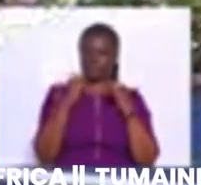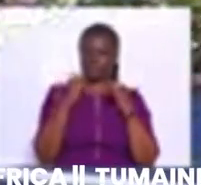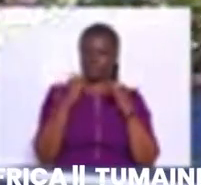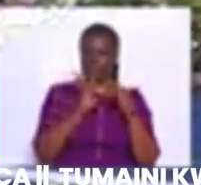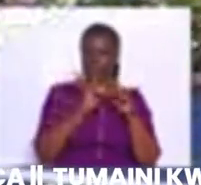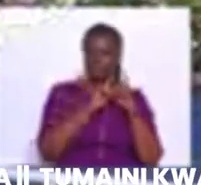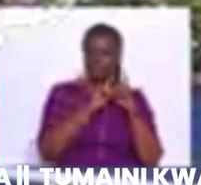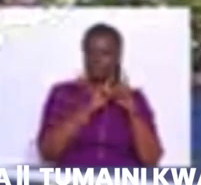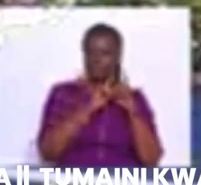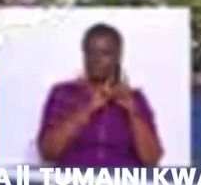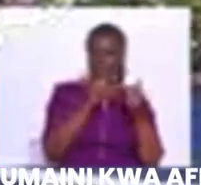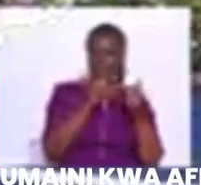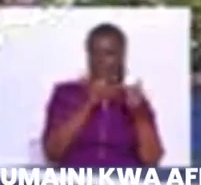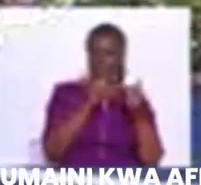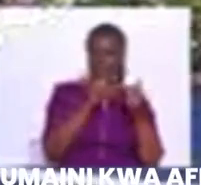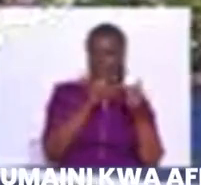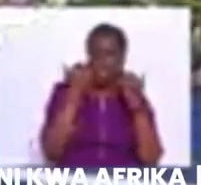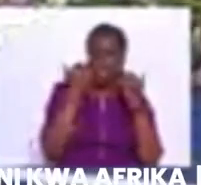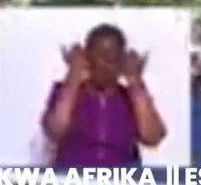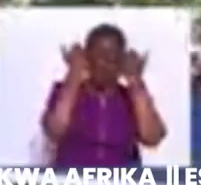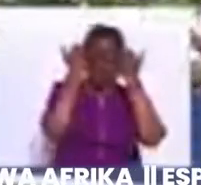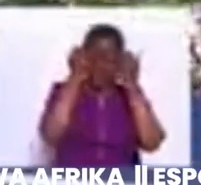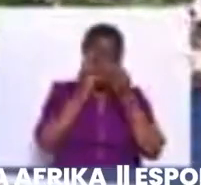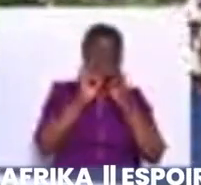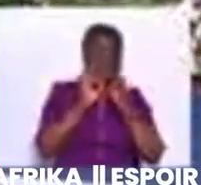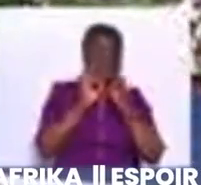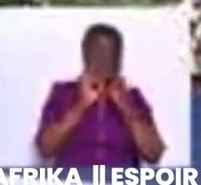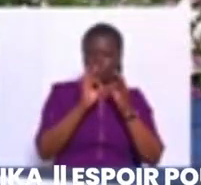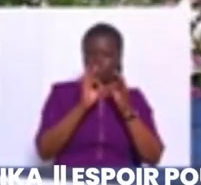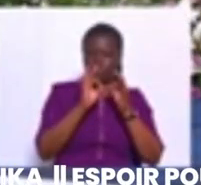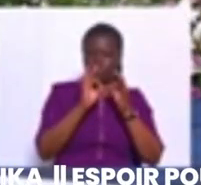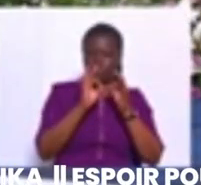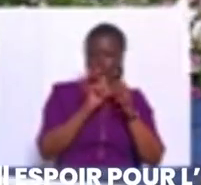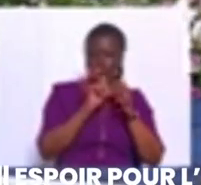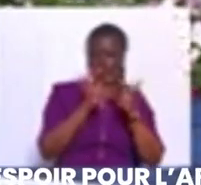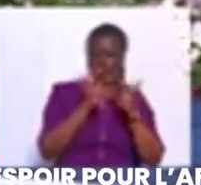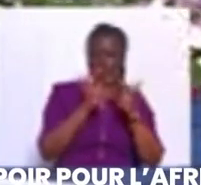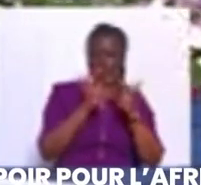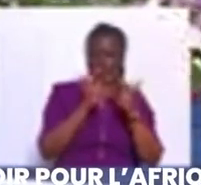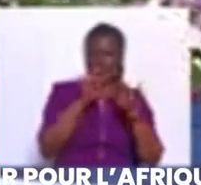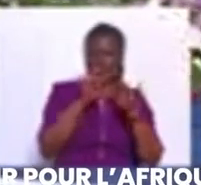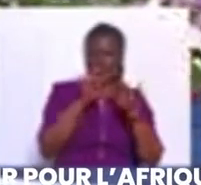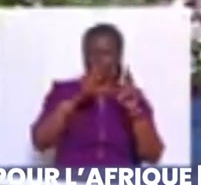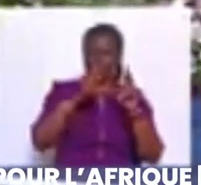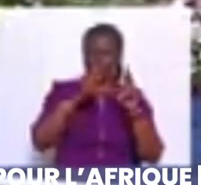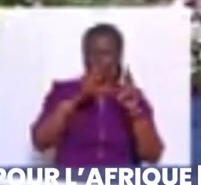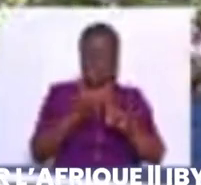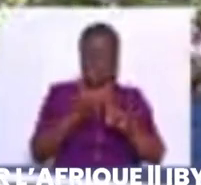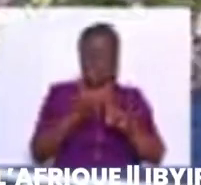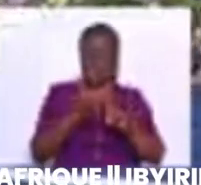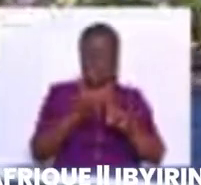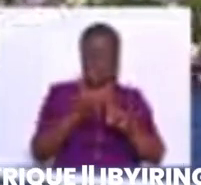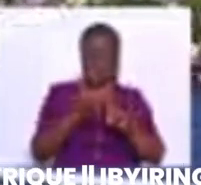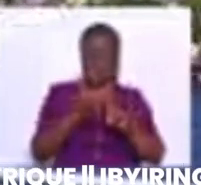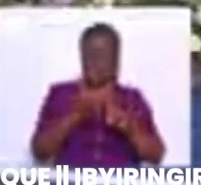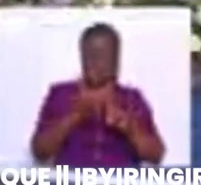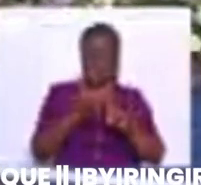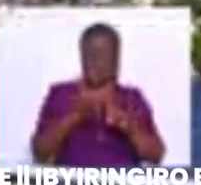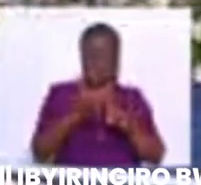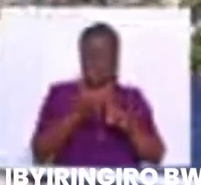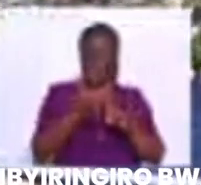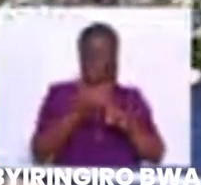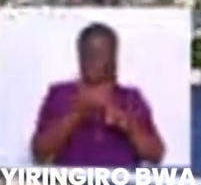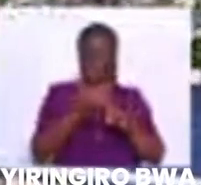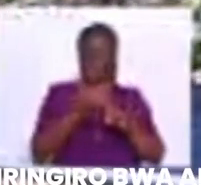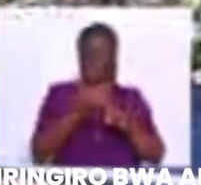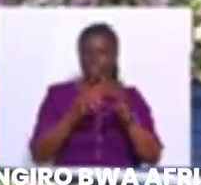talking about stress. If you deal with your relationships, bringing down your cortisol levels. Cortisol wipes